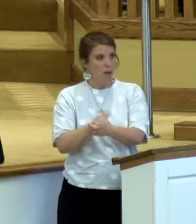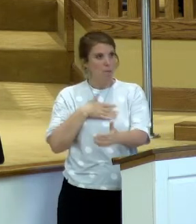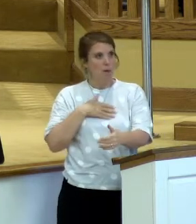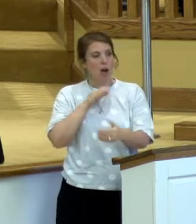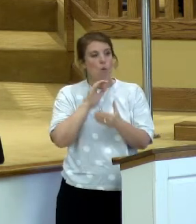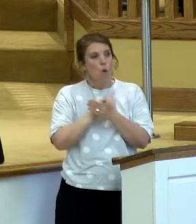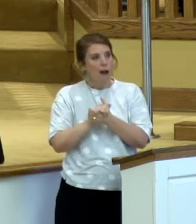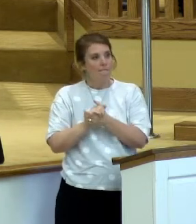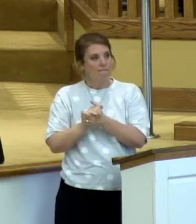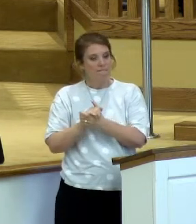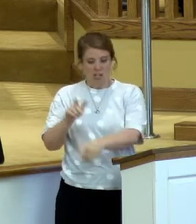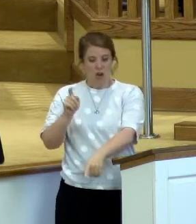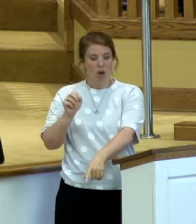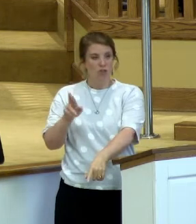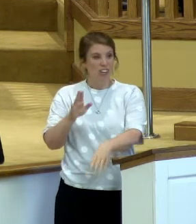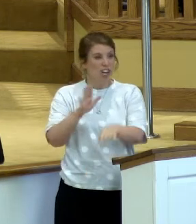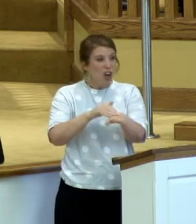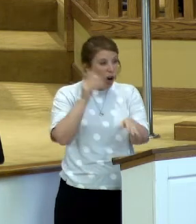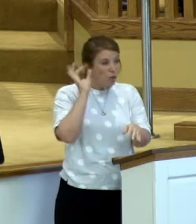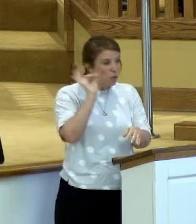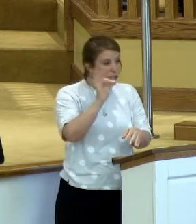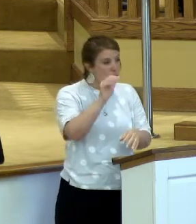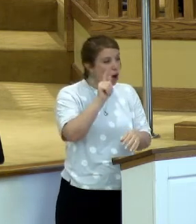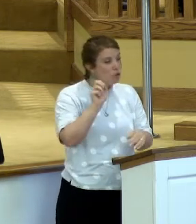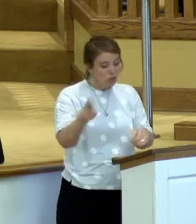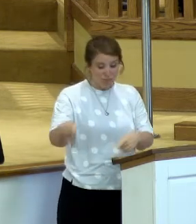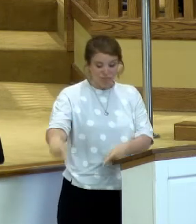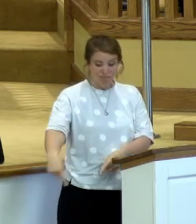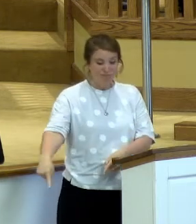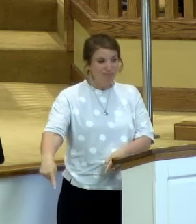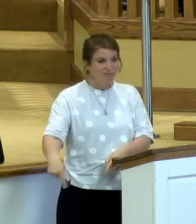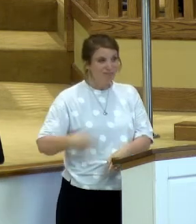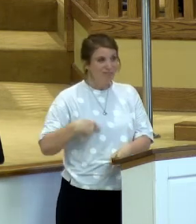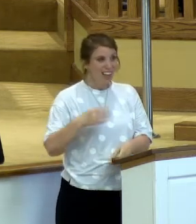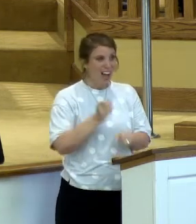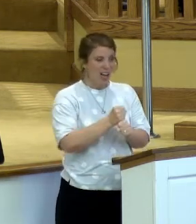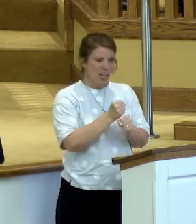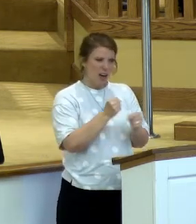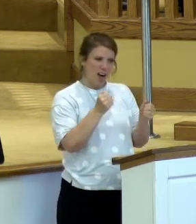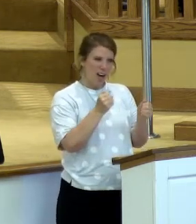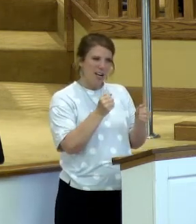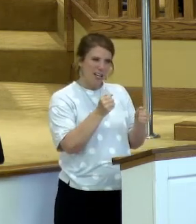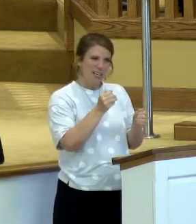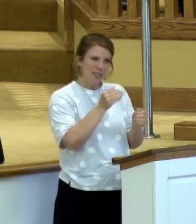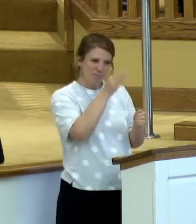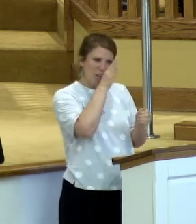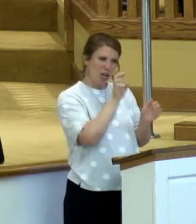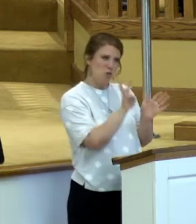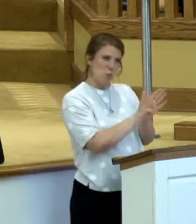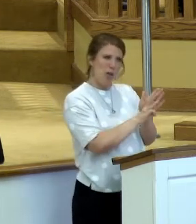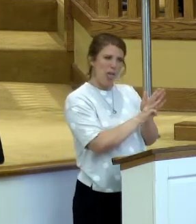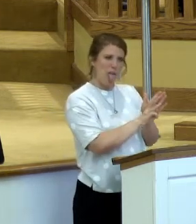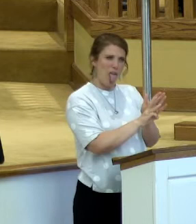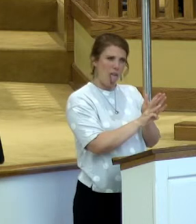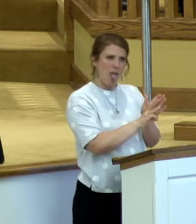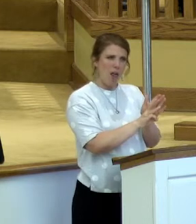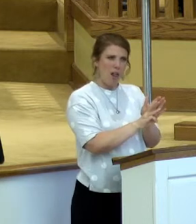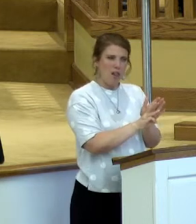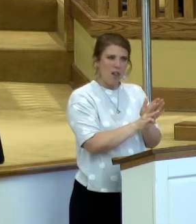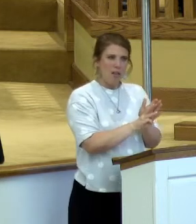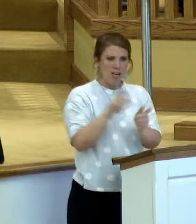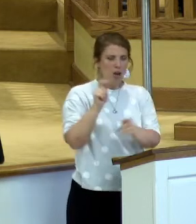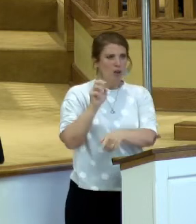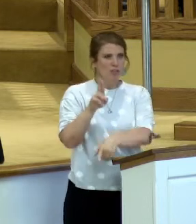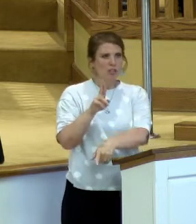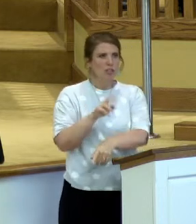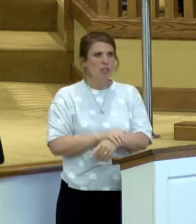altar. I got called to preach at an altar. I got direction from God at an altar. And by the way, the direction to be a pastor